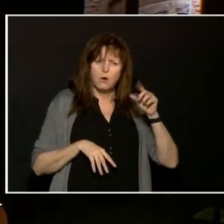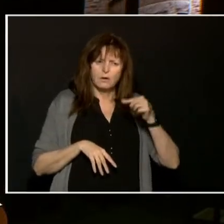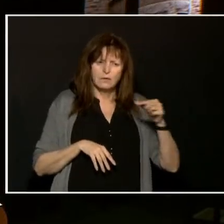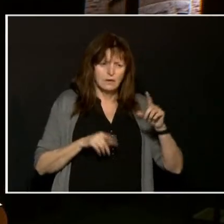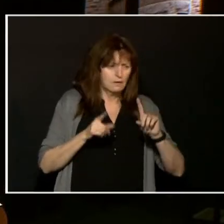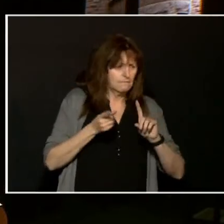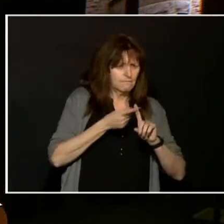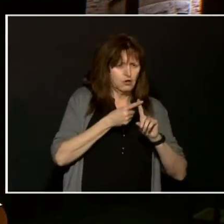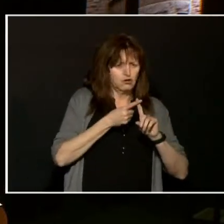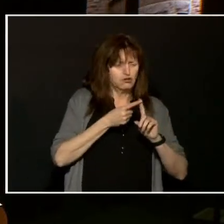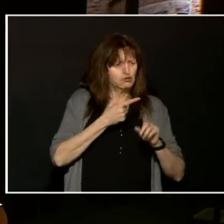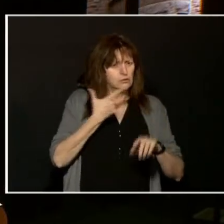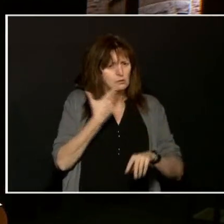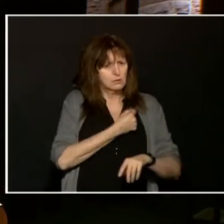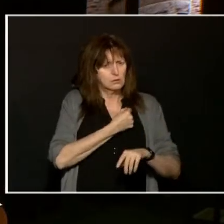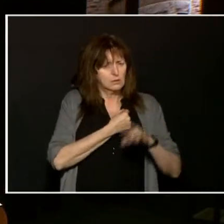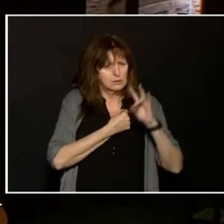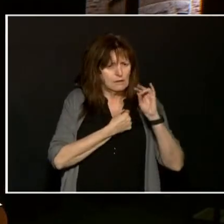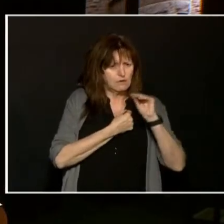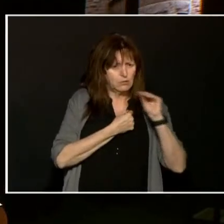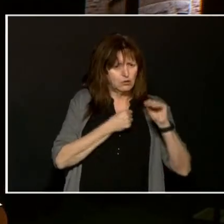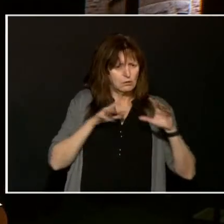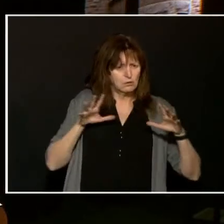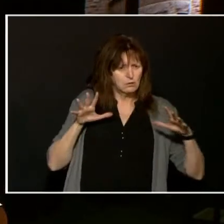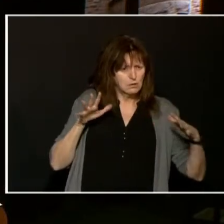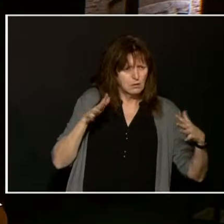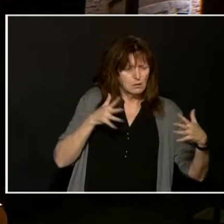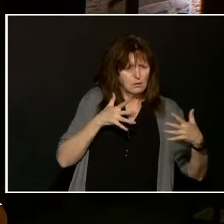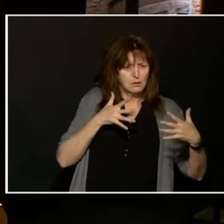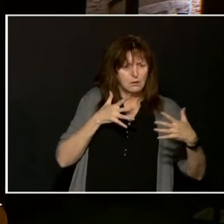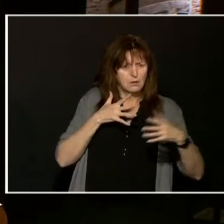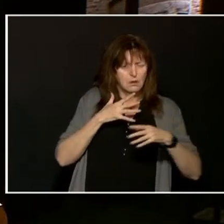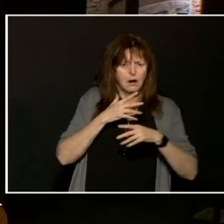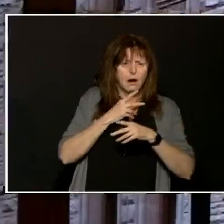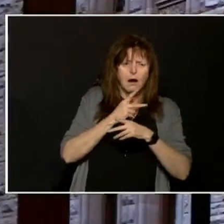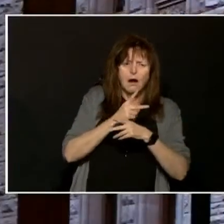Why are we still going to be so cautious with 70% vaccination?